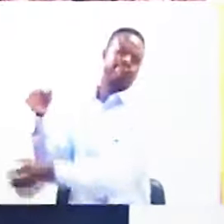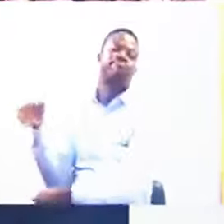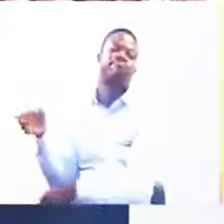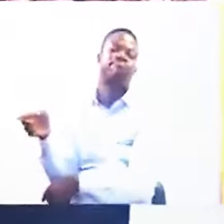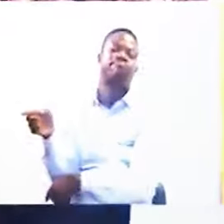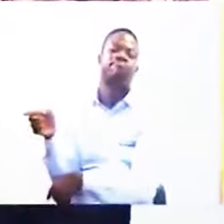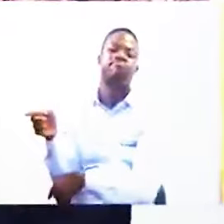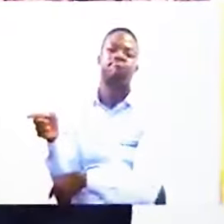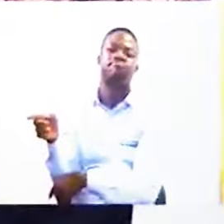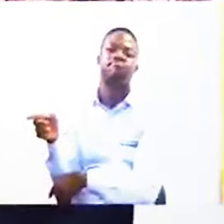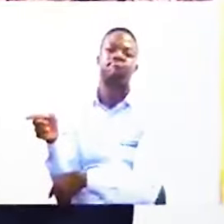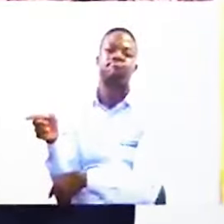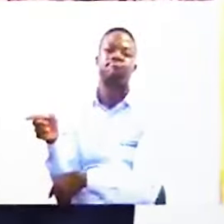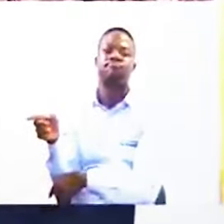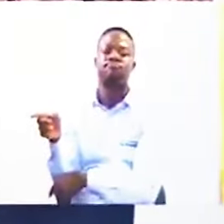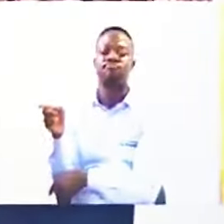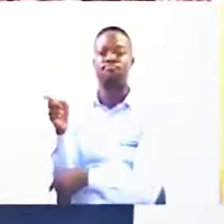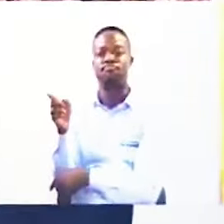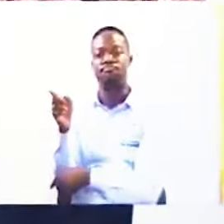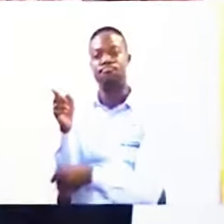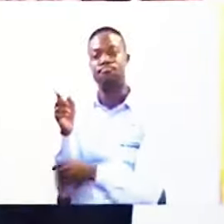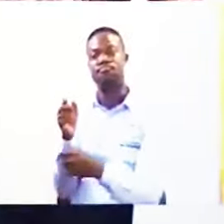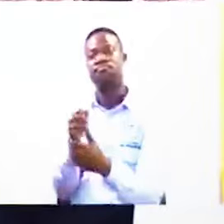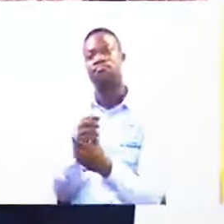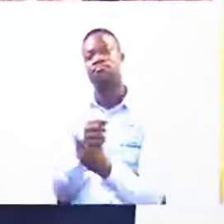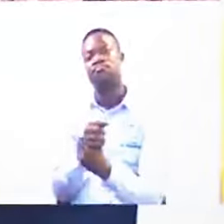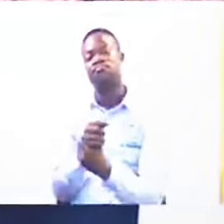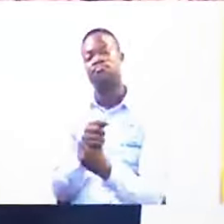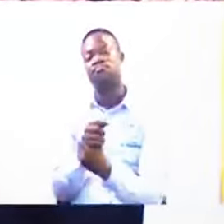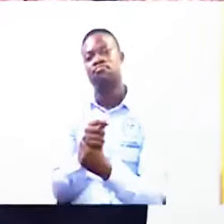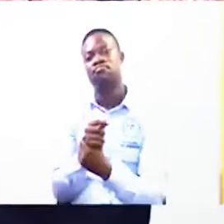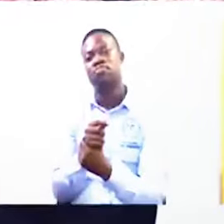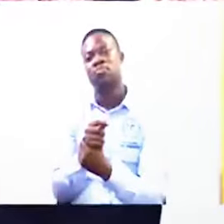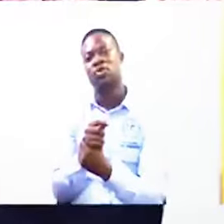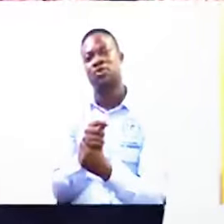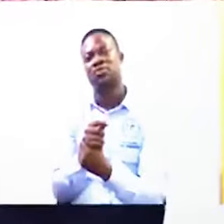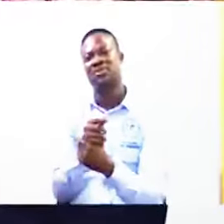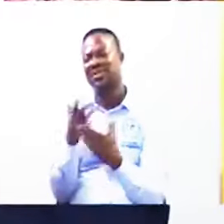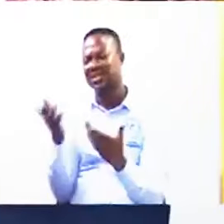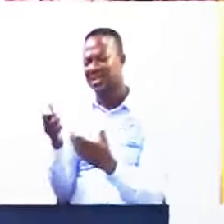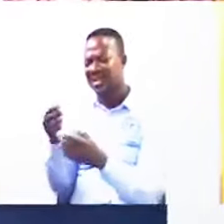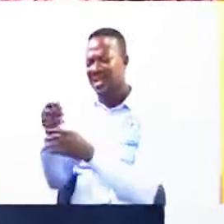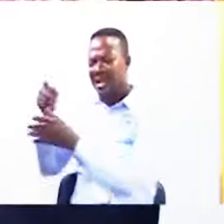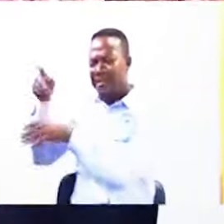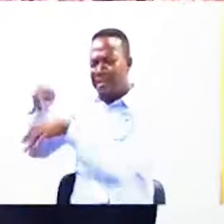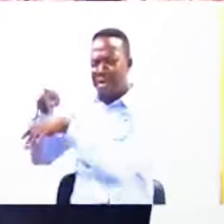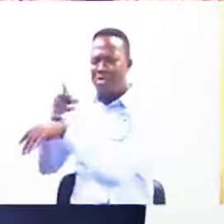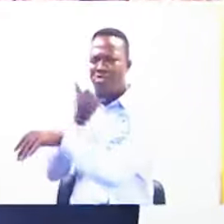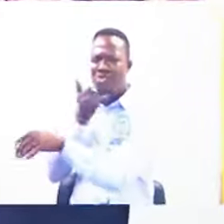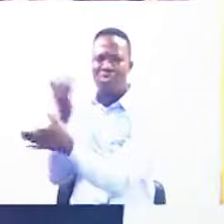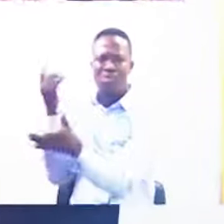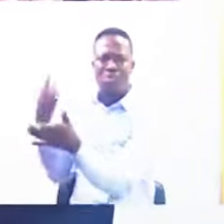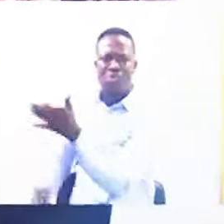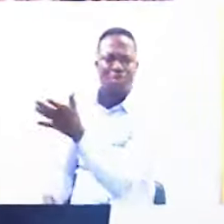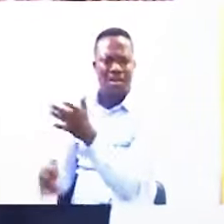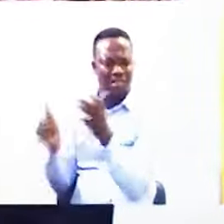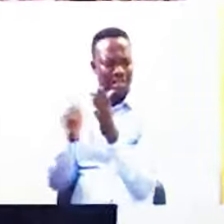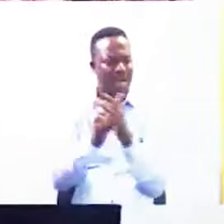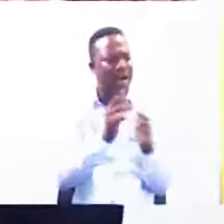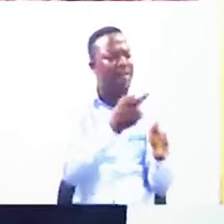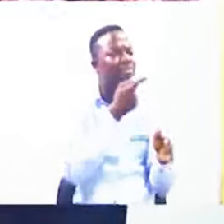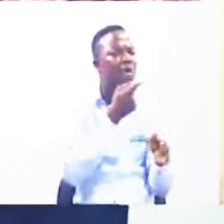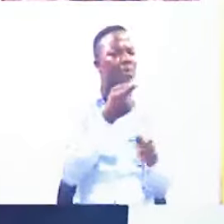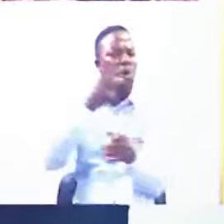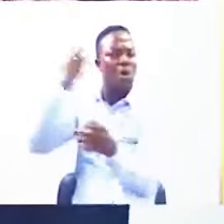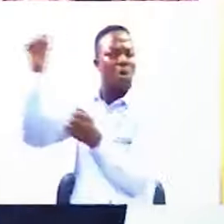me jina na nim kasetia no if he say na wadi mfumso bi. What did he do? E dia no ye. That is being condemned. And